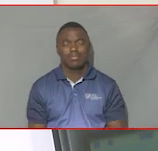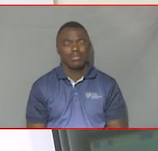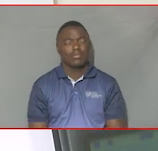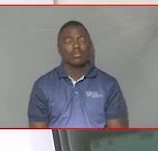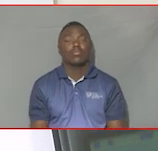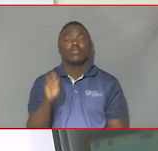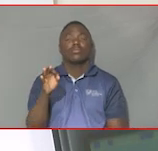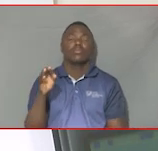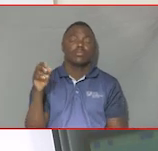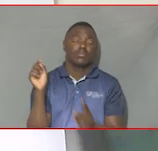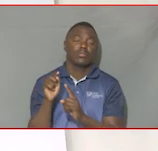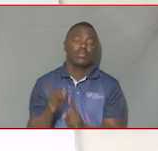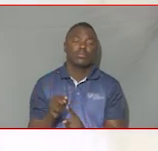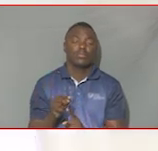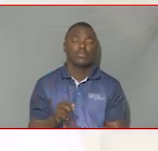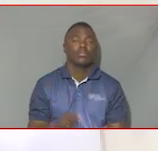are